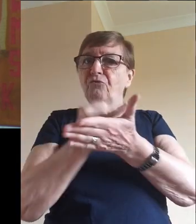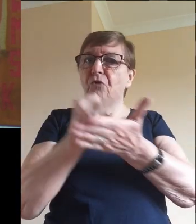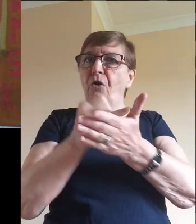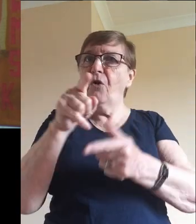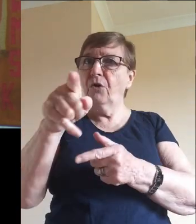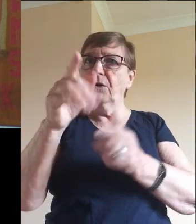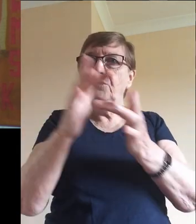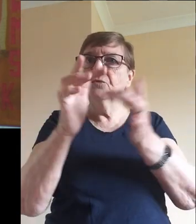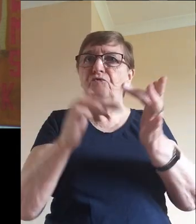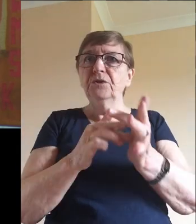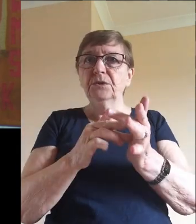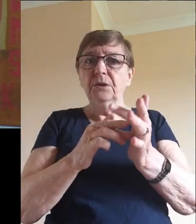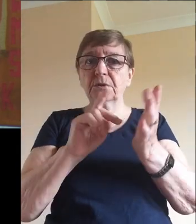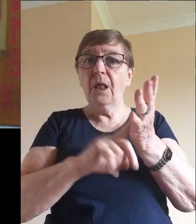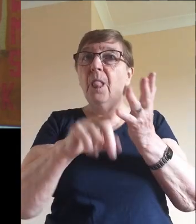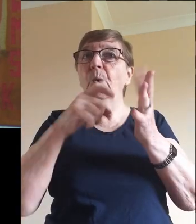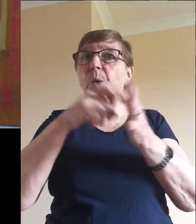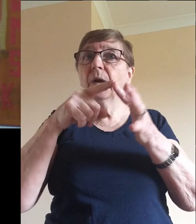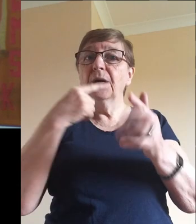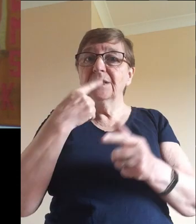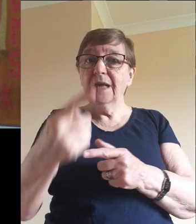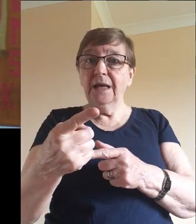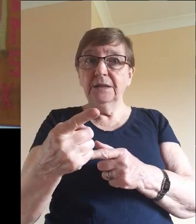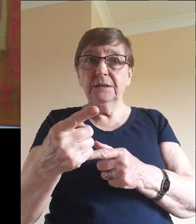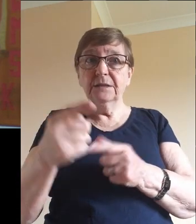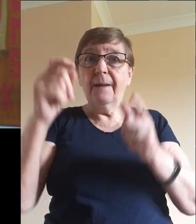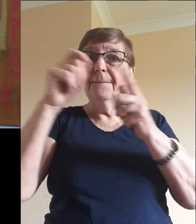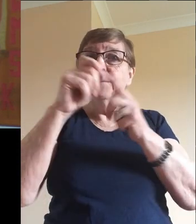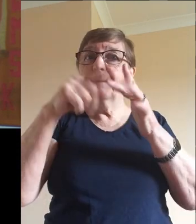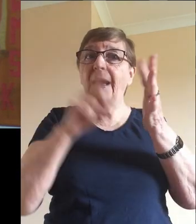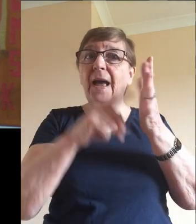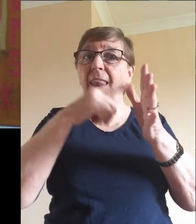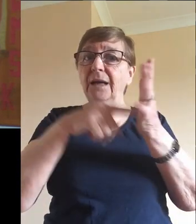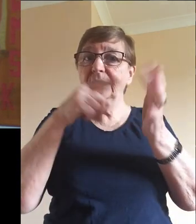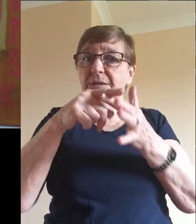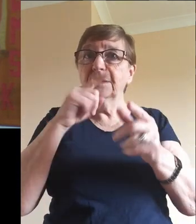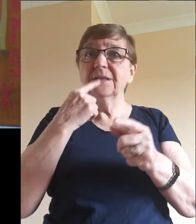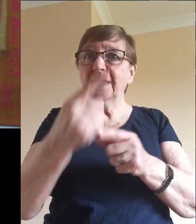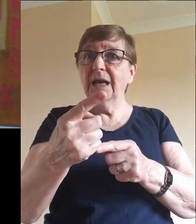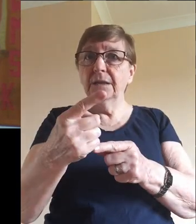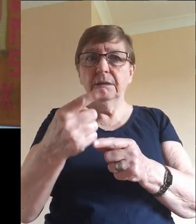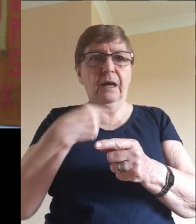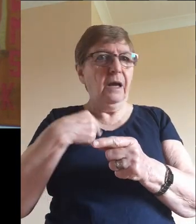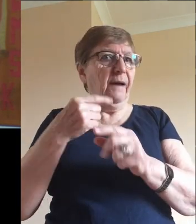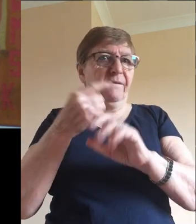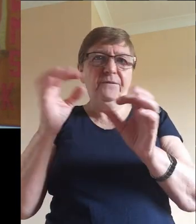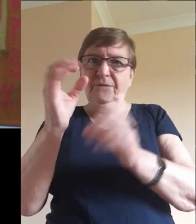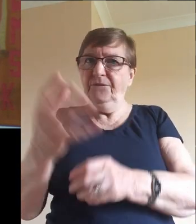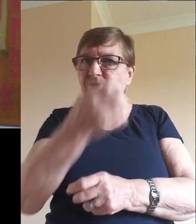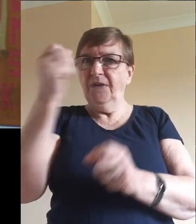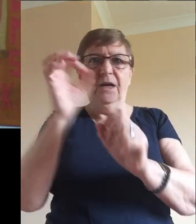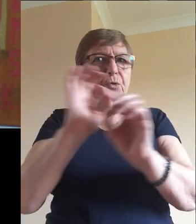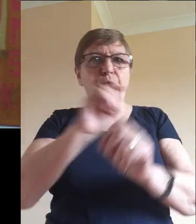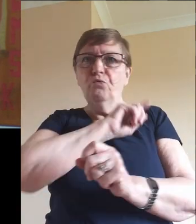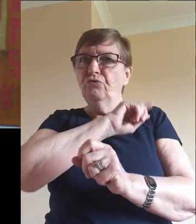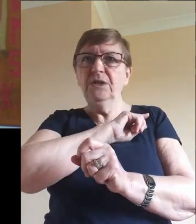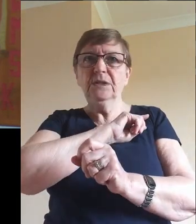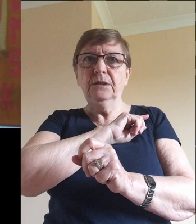And Luke tells us in chapter 23 that that was Pilate's assessment as well. I find no reason to put this man to